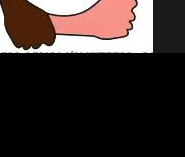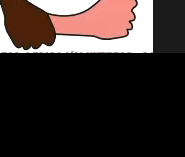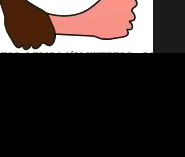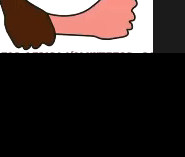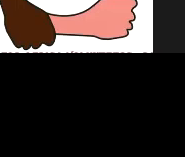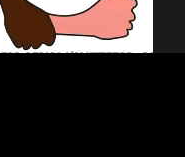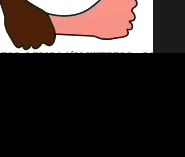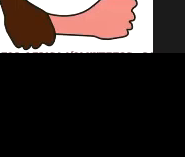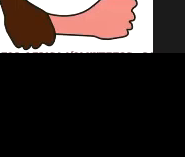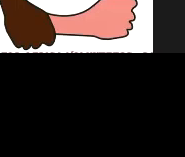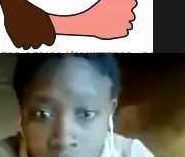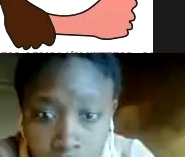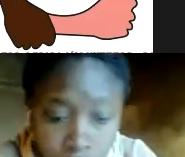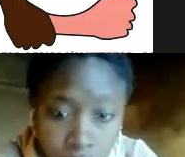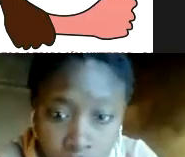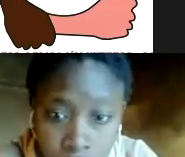Yeah.